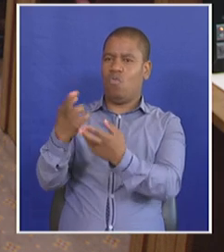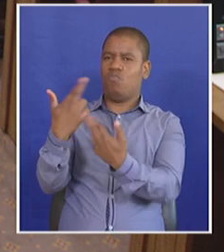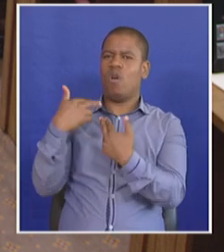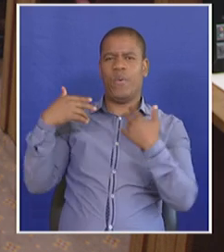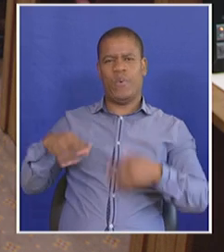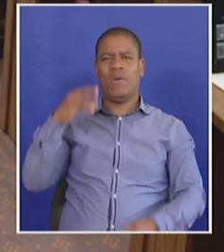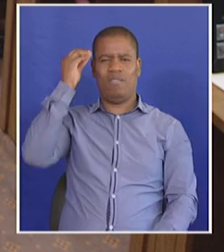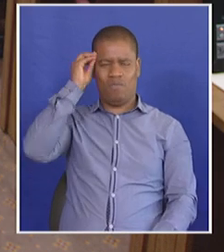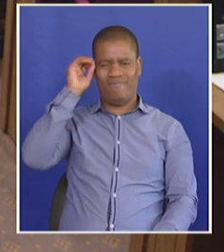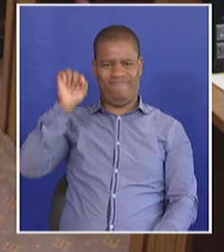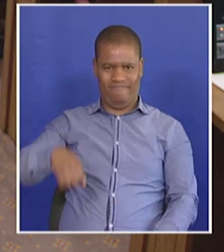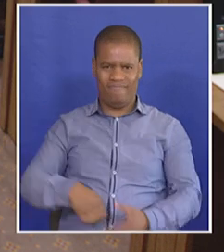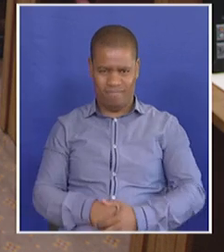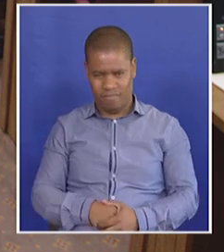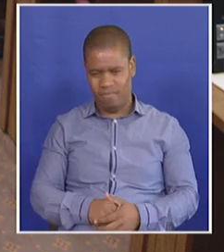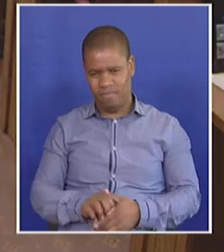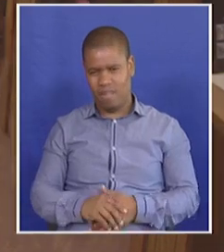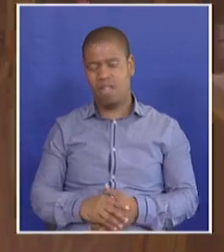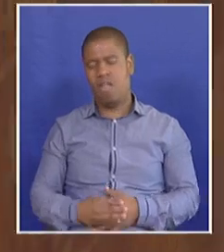Honorable Minister, the